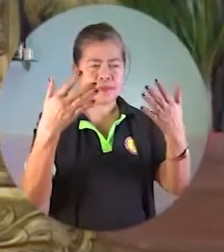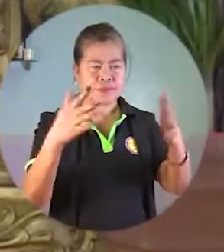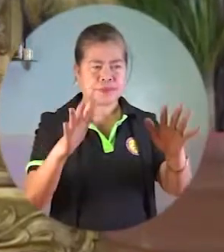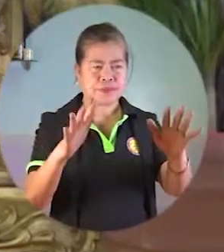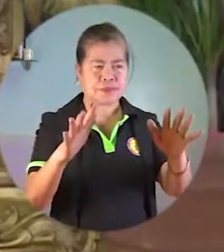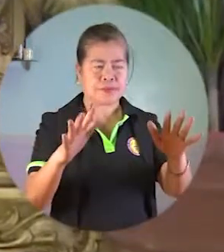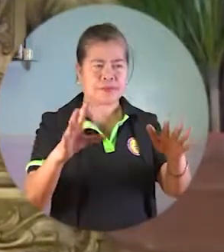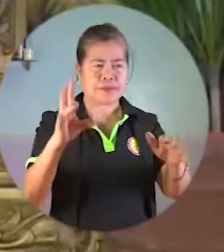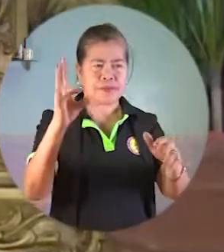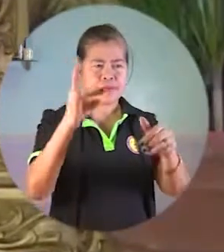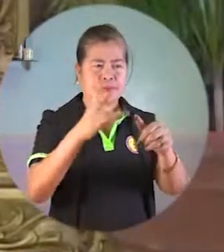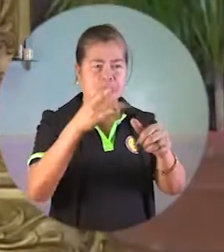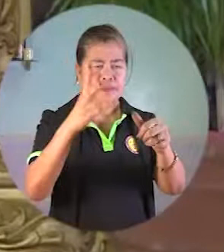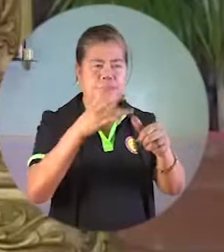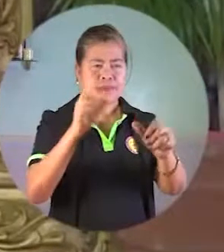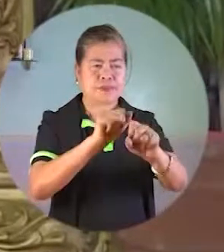After